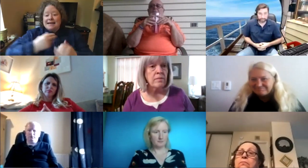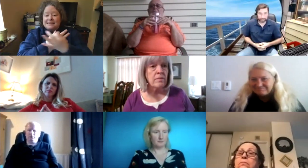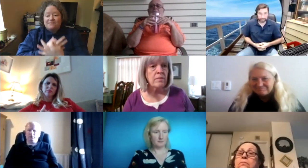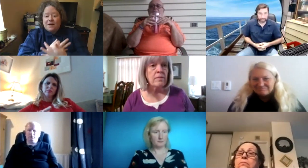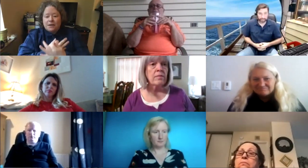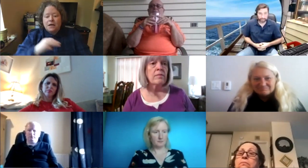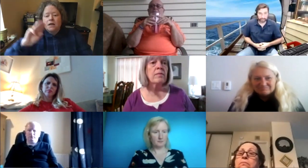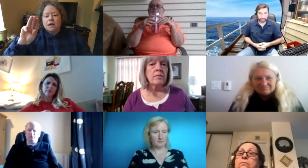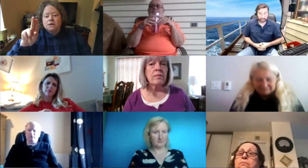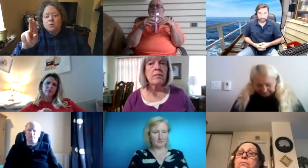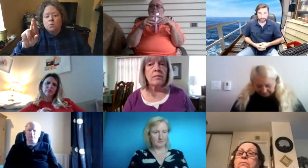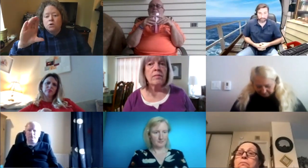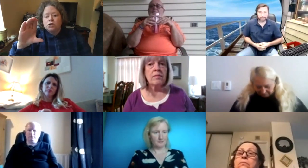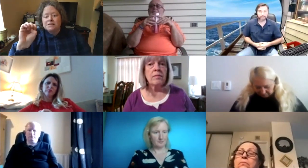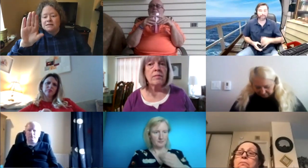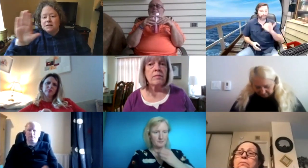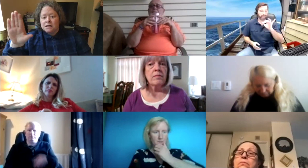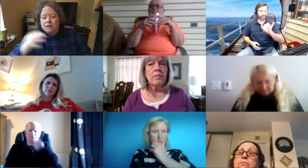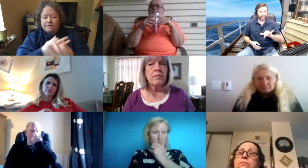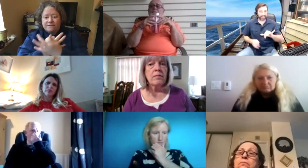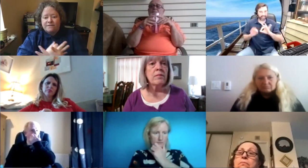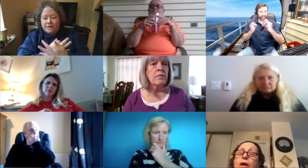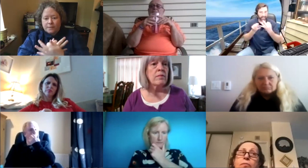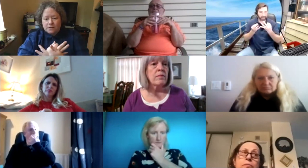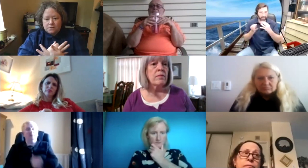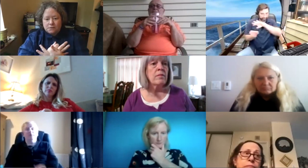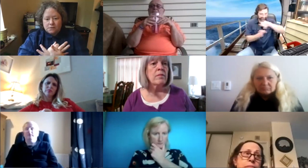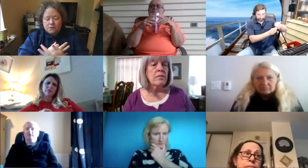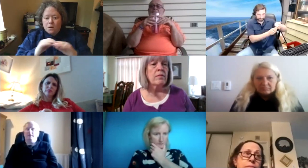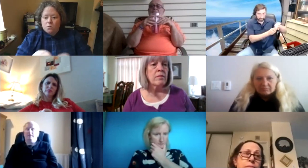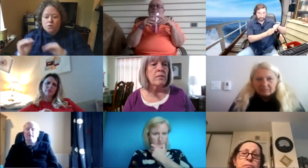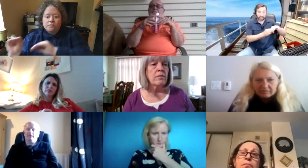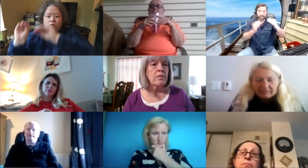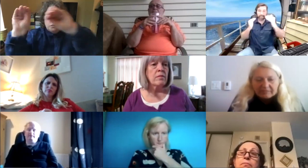So that's that bit. The next family is Purcell,